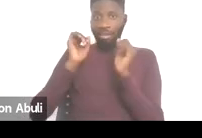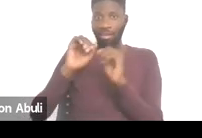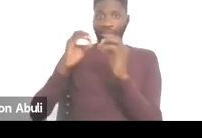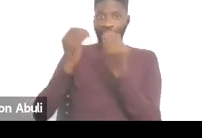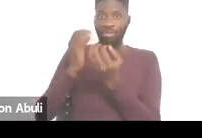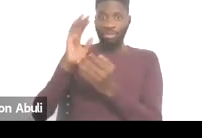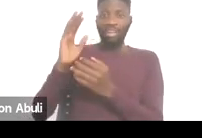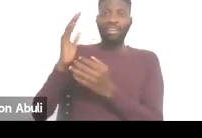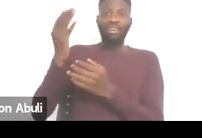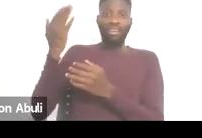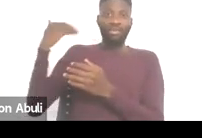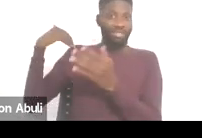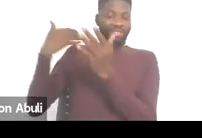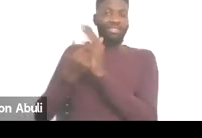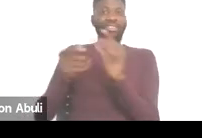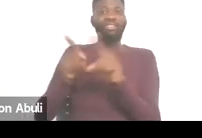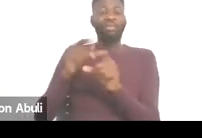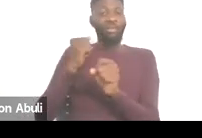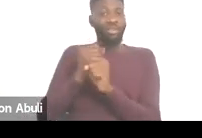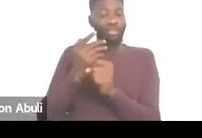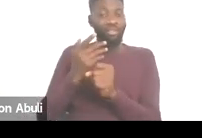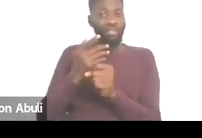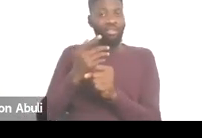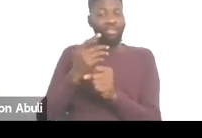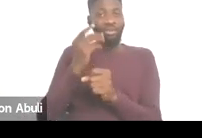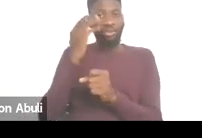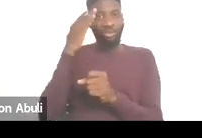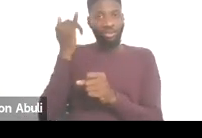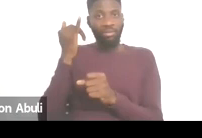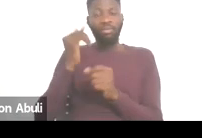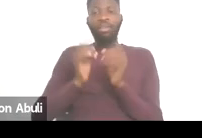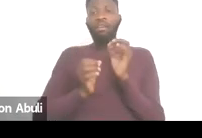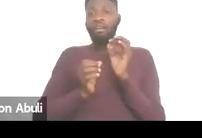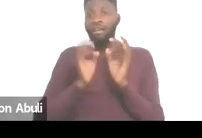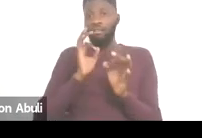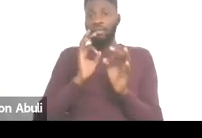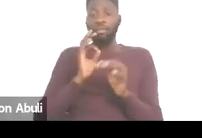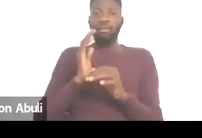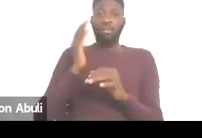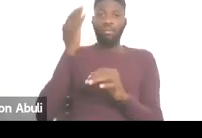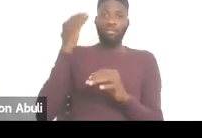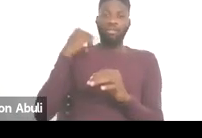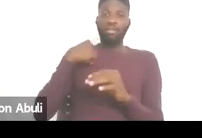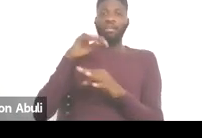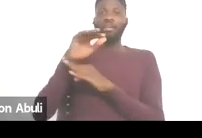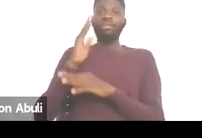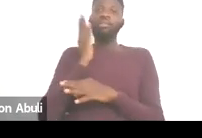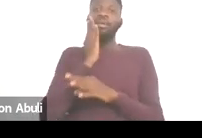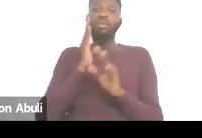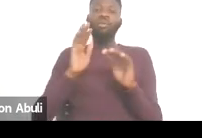does? Because I believe you me or not, if I would have asked my mom or